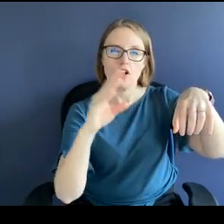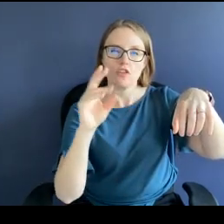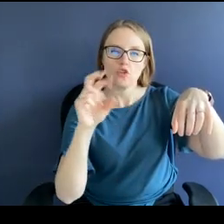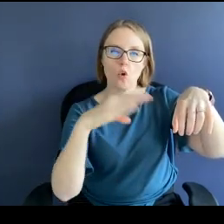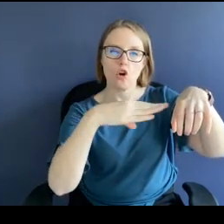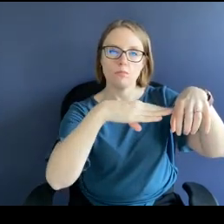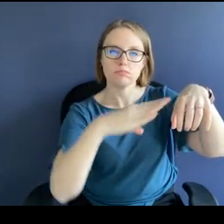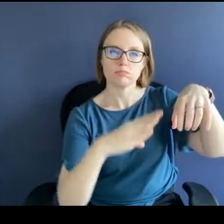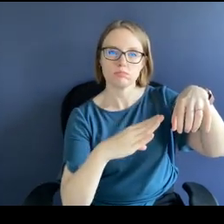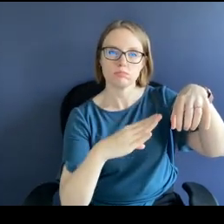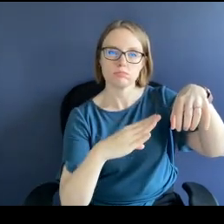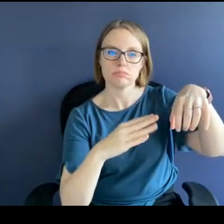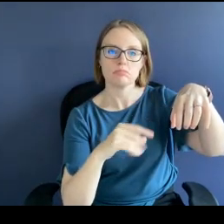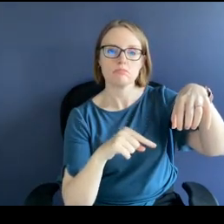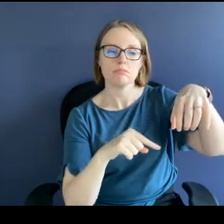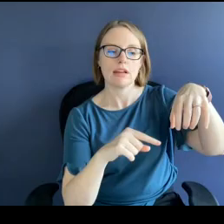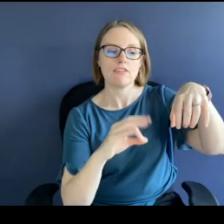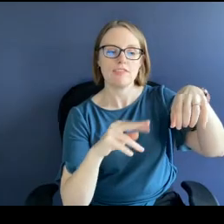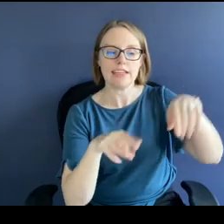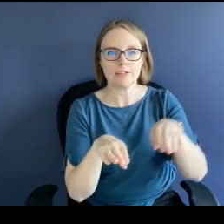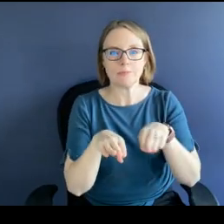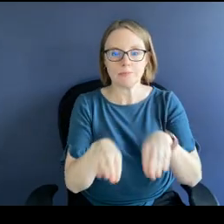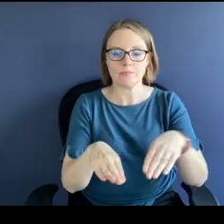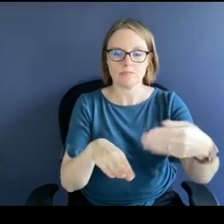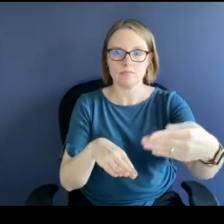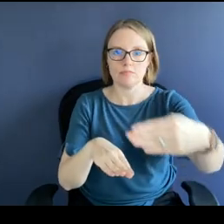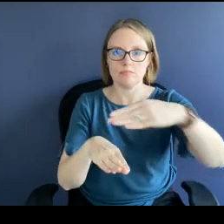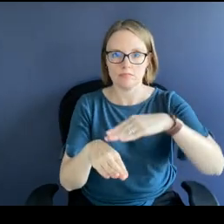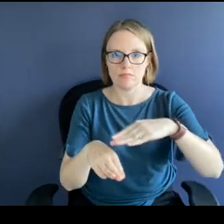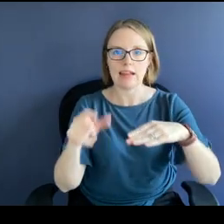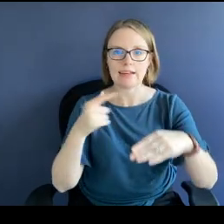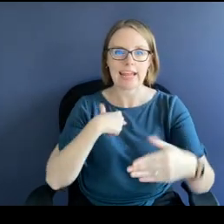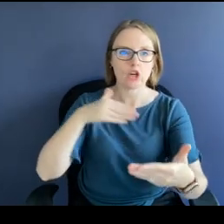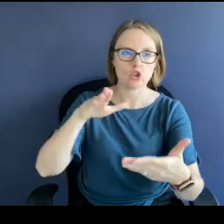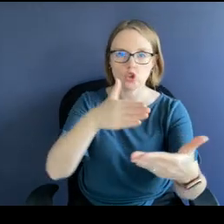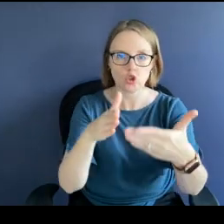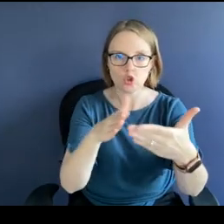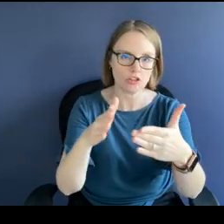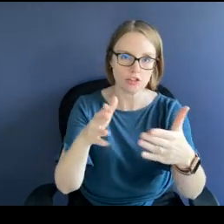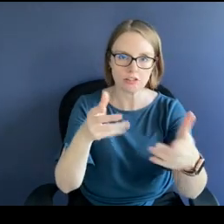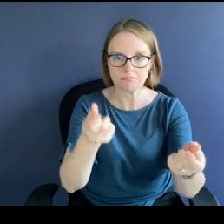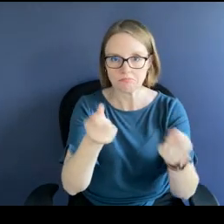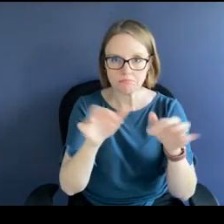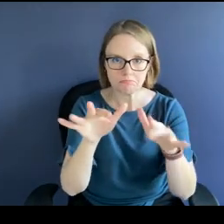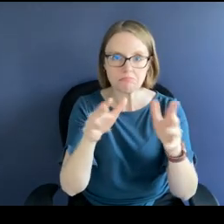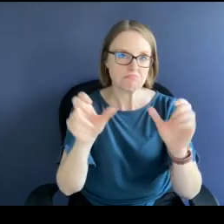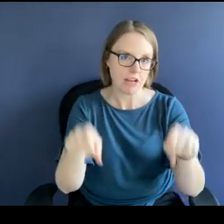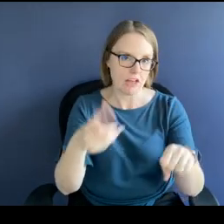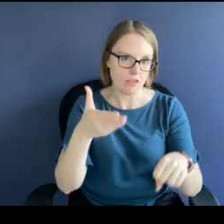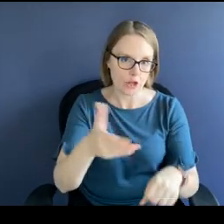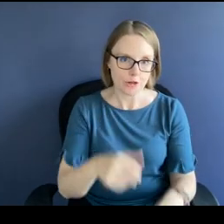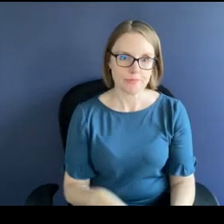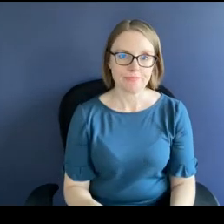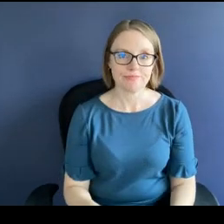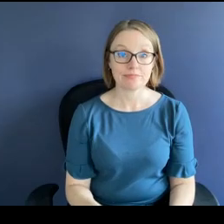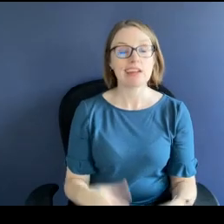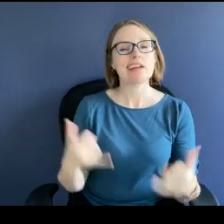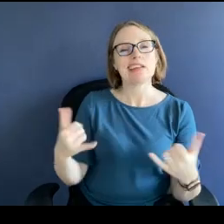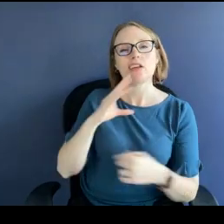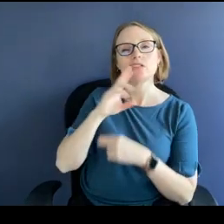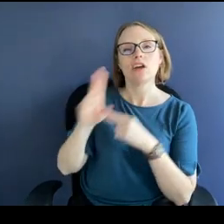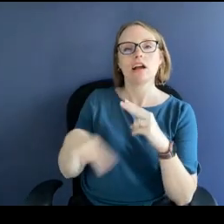access those oven racks that way as well. Okay, so now let's talk about wall ovens.